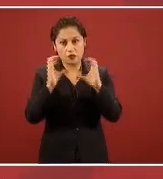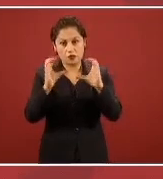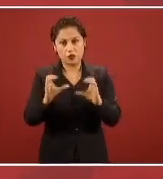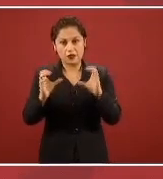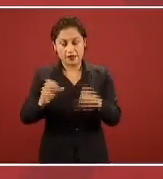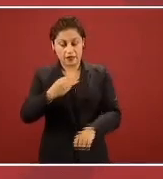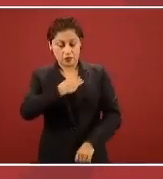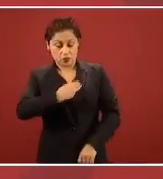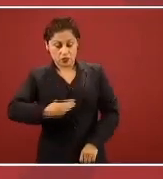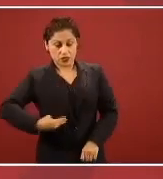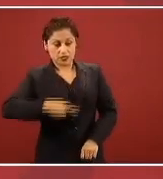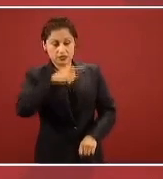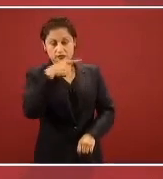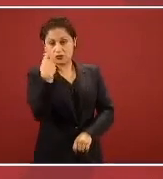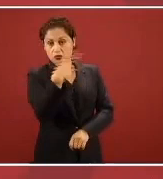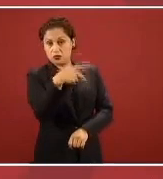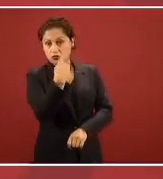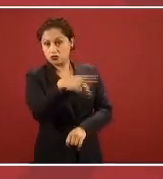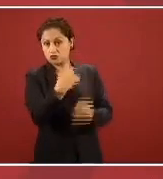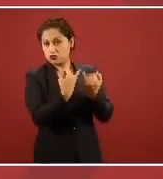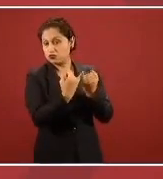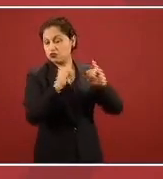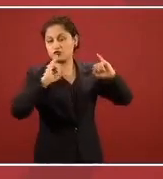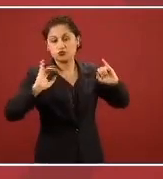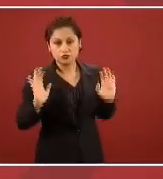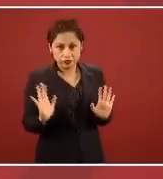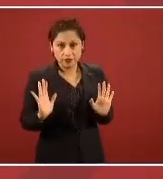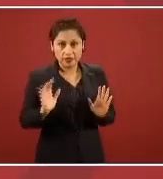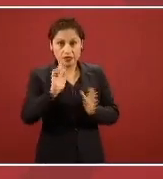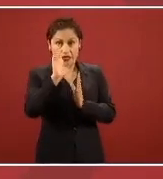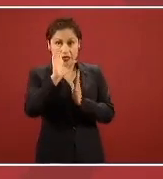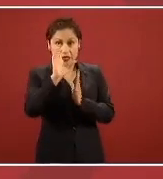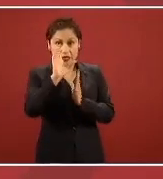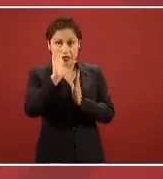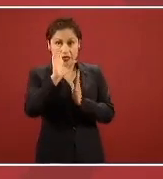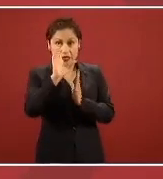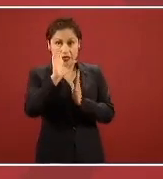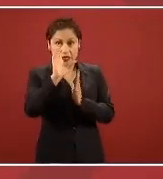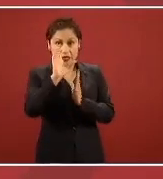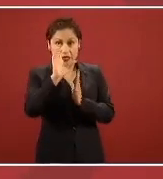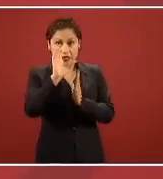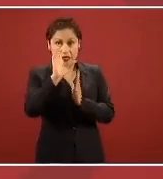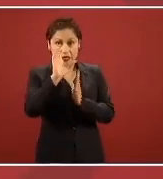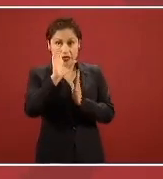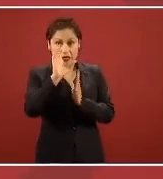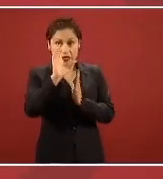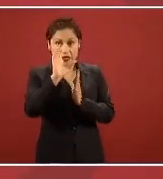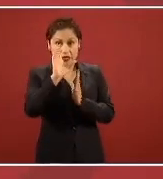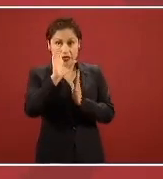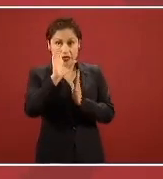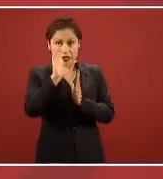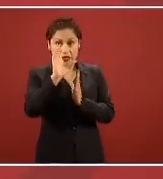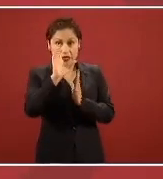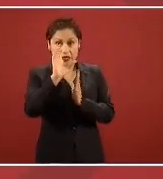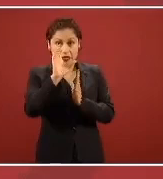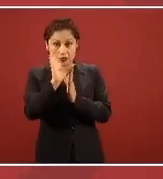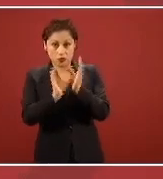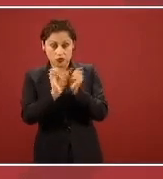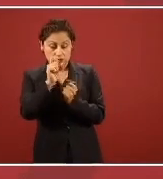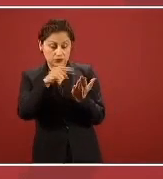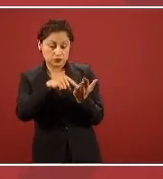Constitution. Y que los estados son libres y soberanos. And that the states are free and